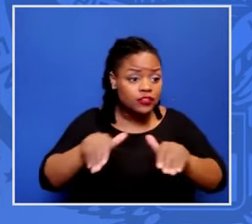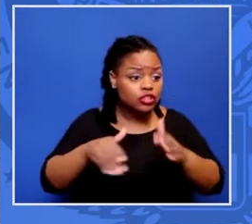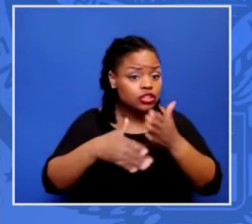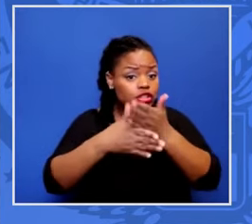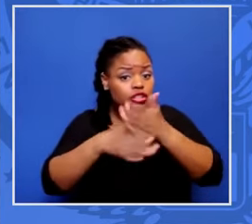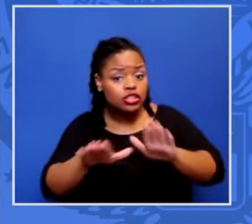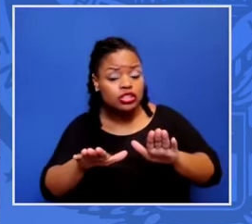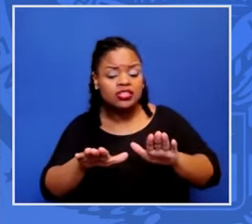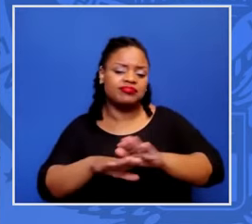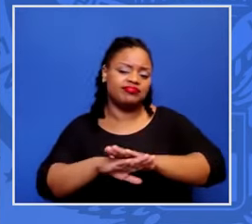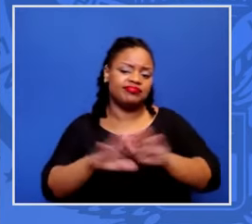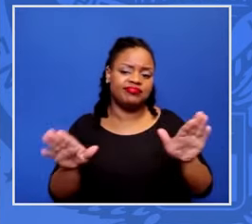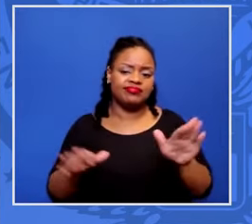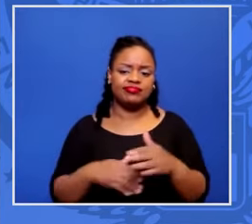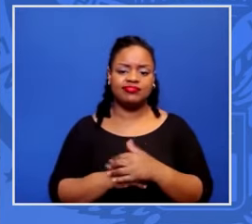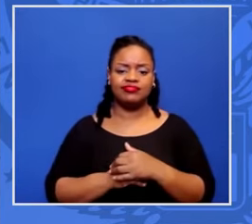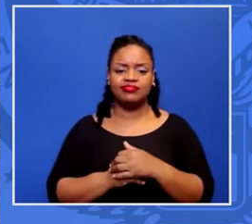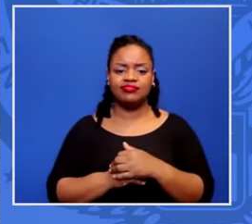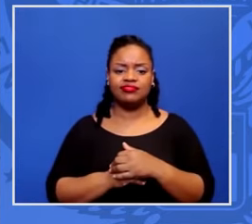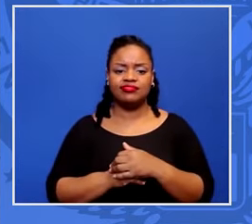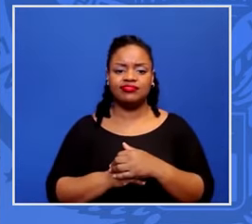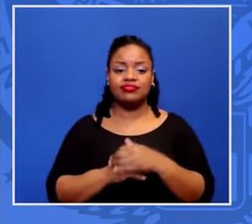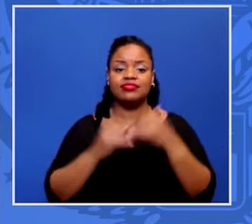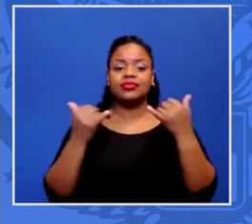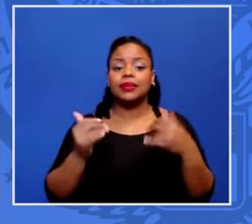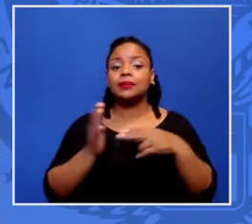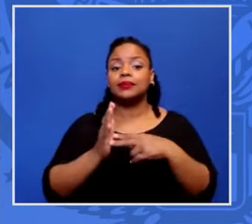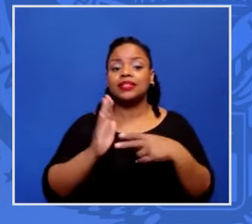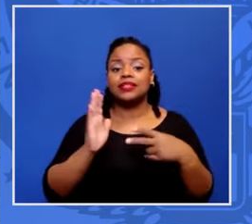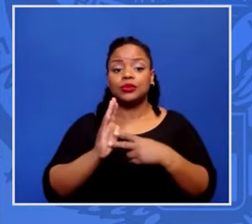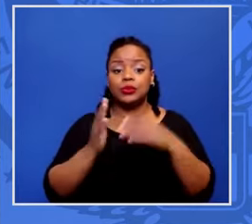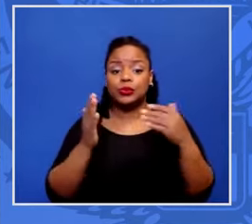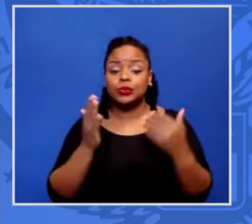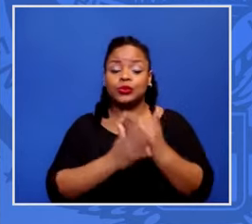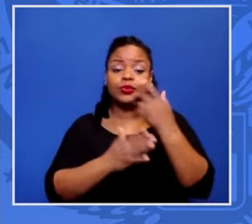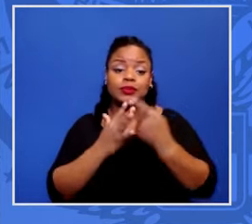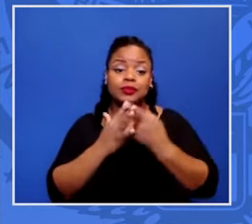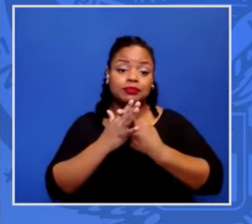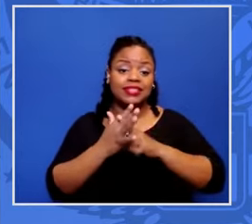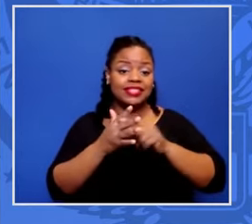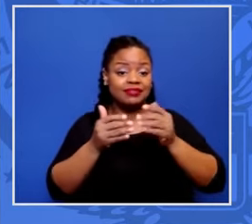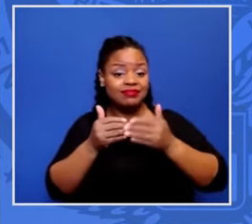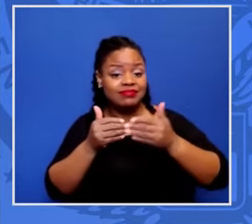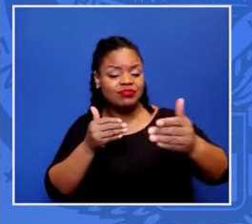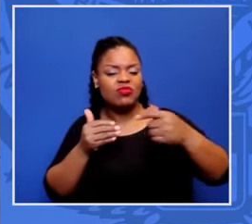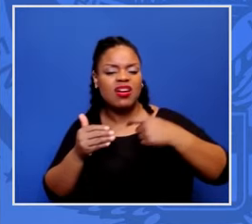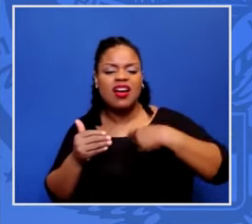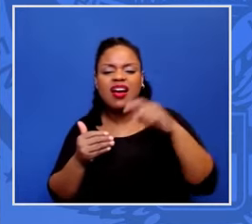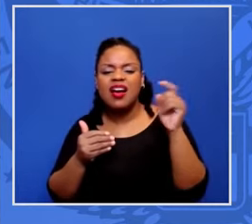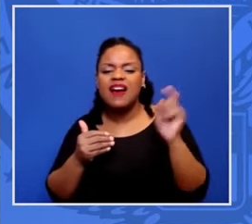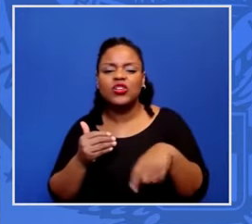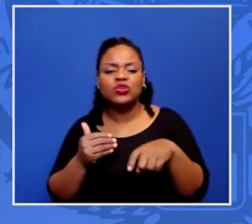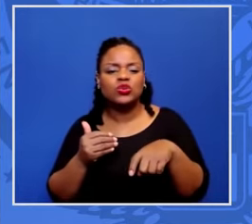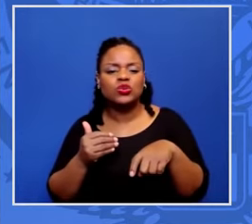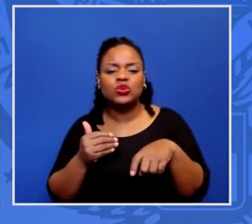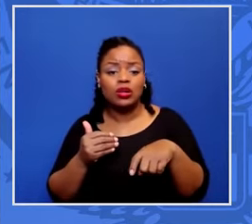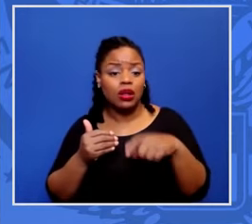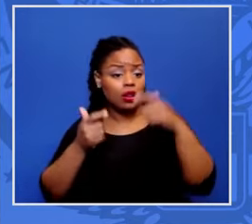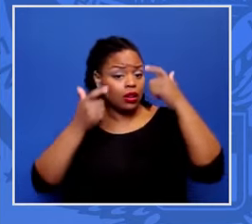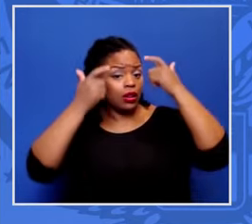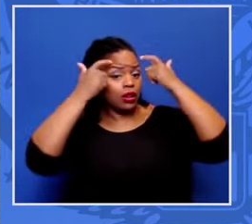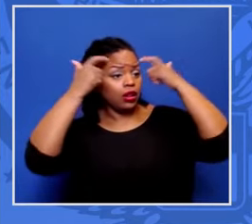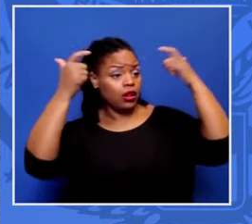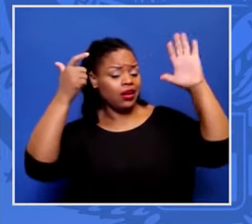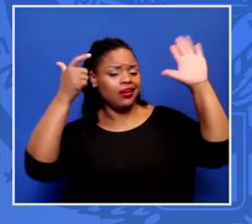And everybody needs to get off their high horse and reach out to their friends and neighbors and try to make it